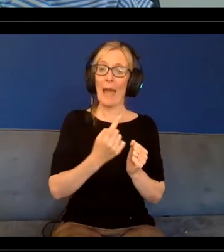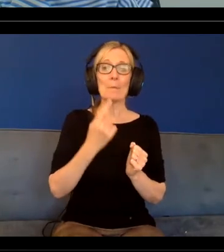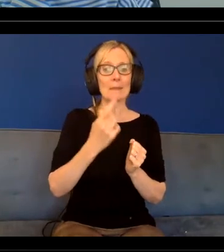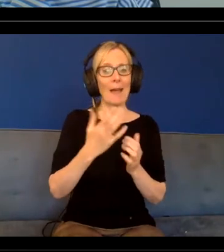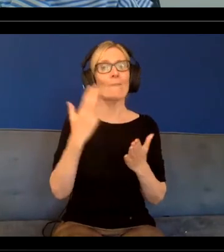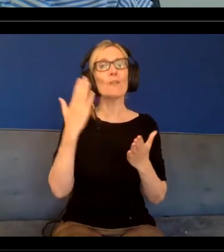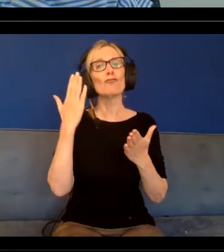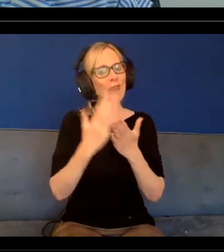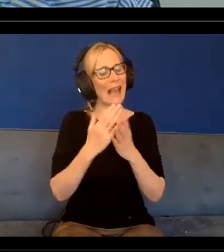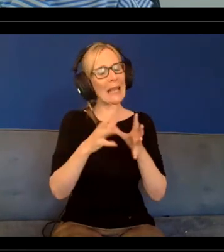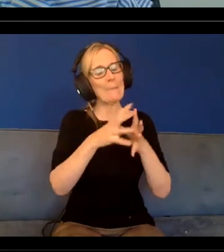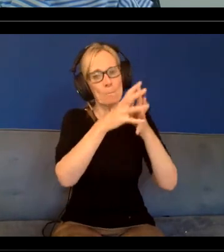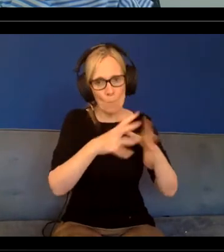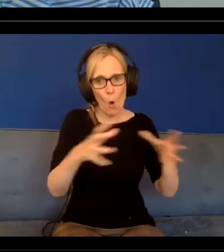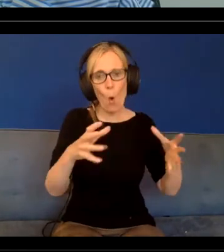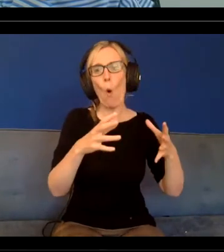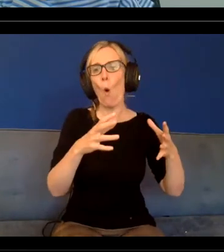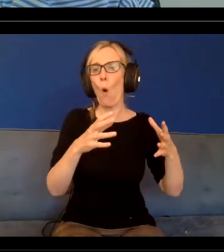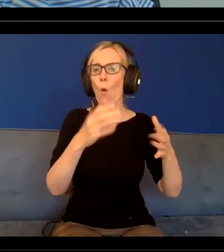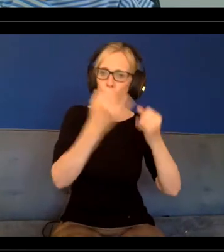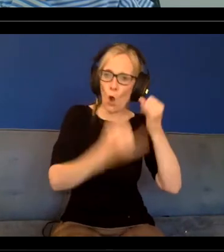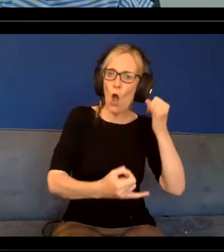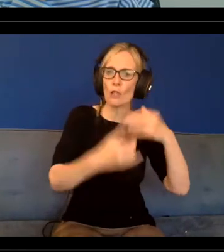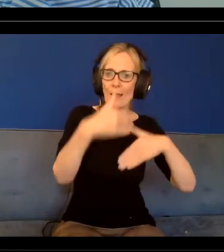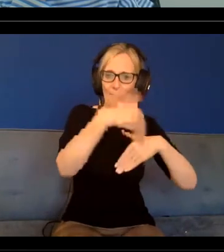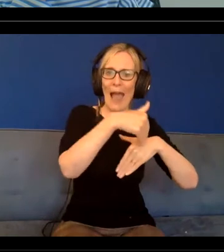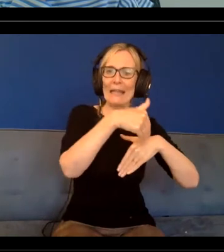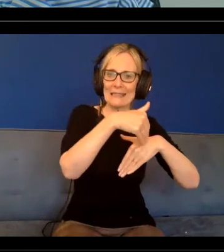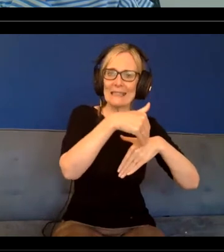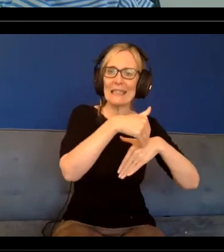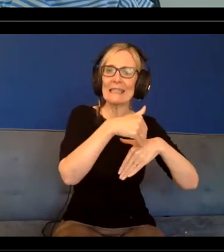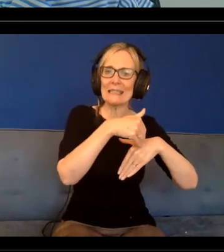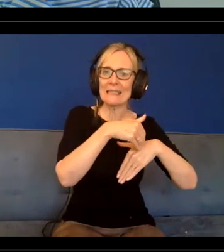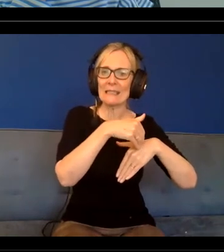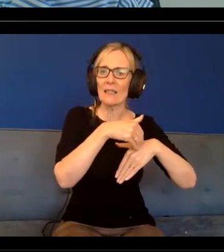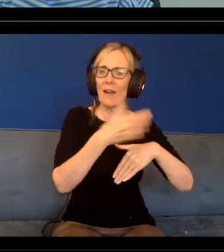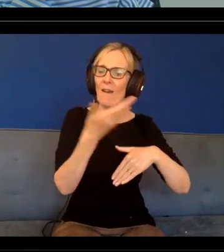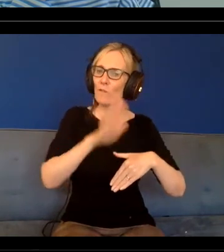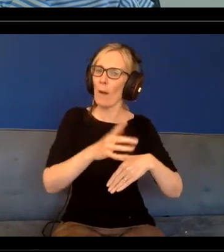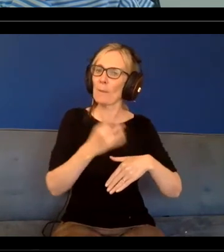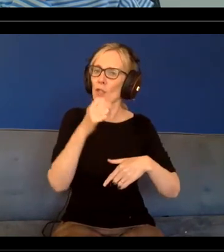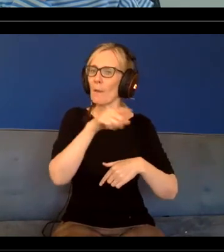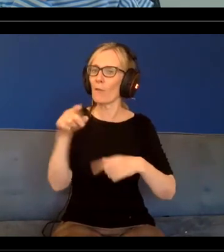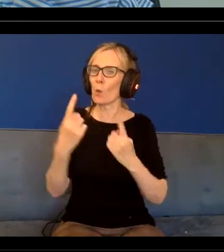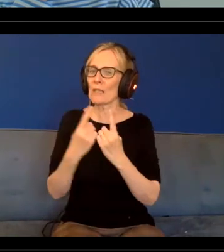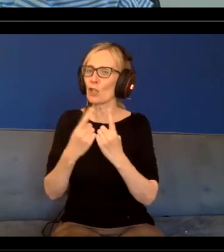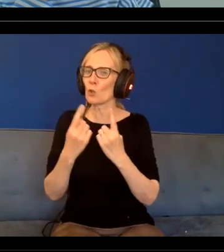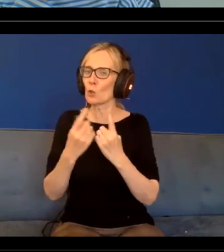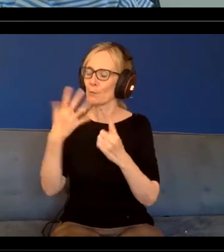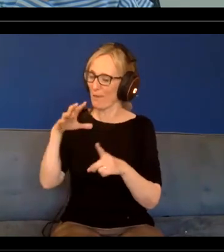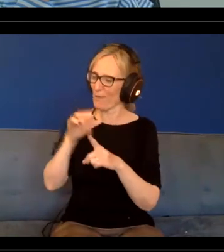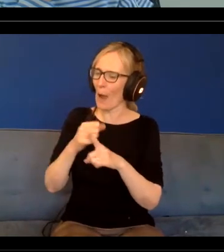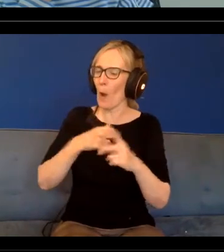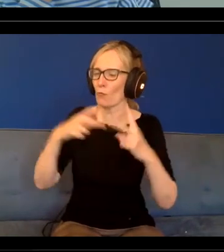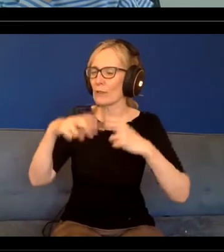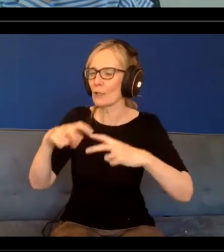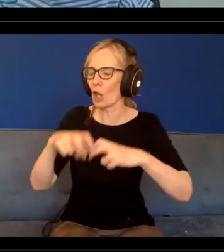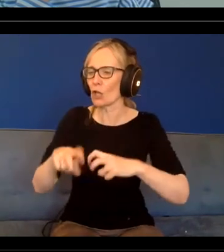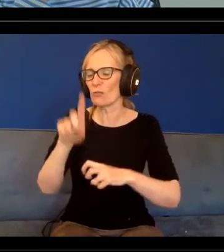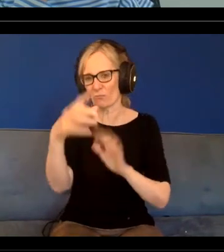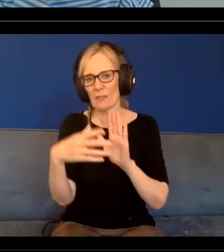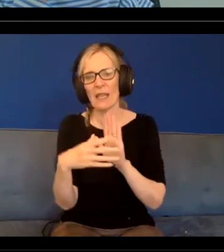disproportionately affected by, as a whole, by some of these issues that we've found in the research background, for example, that we've